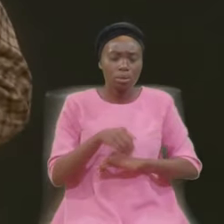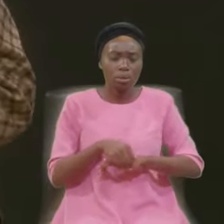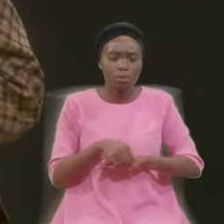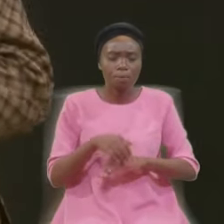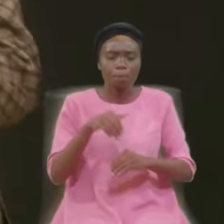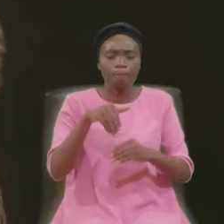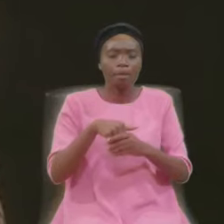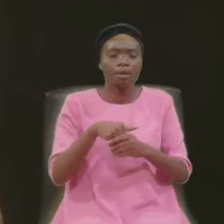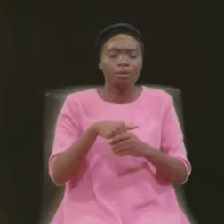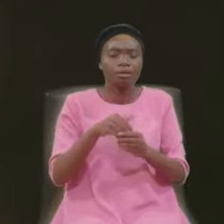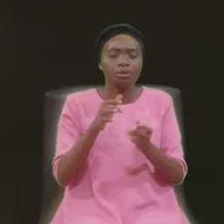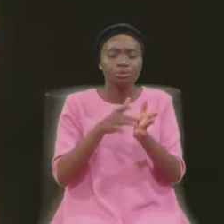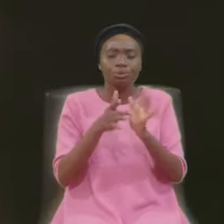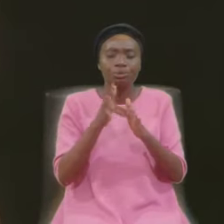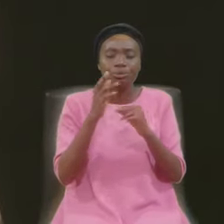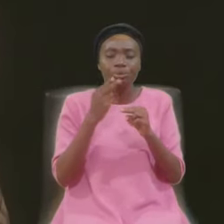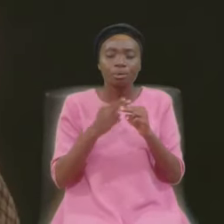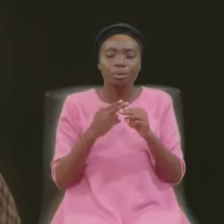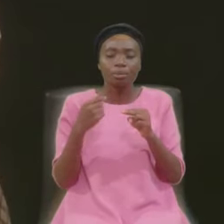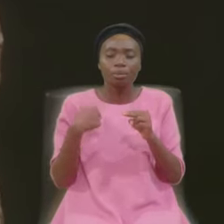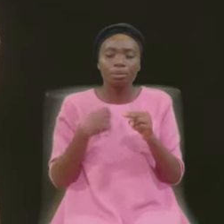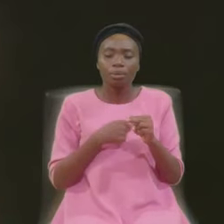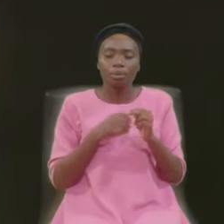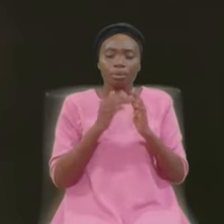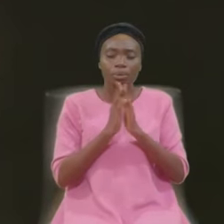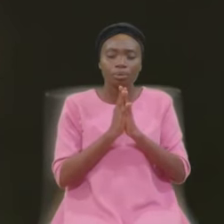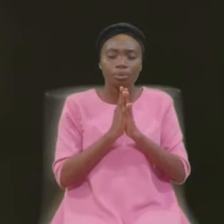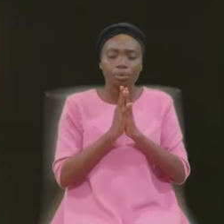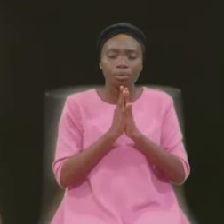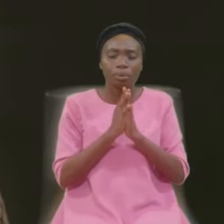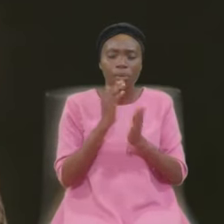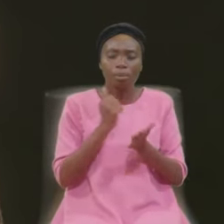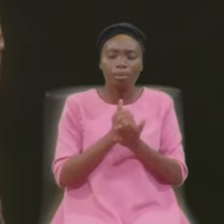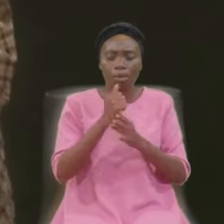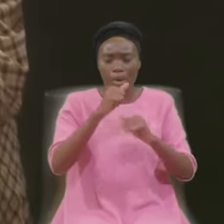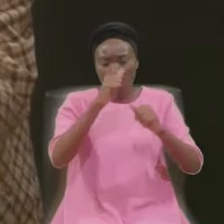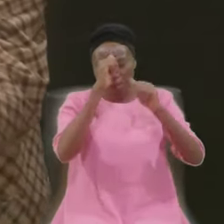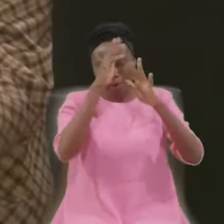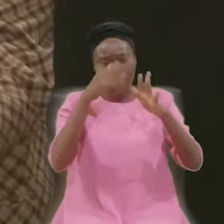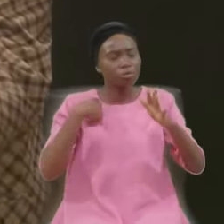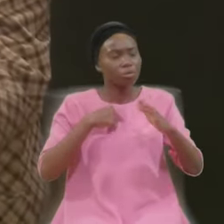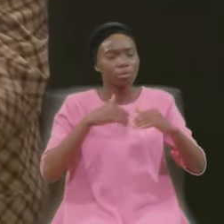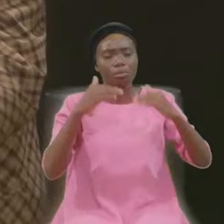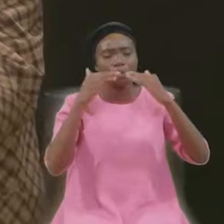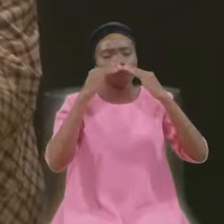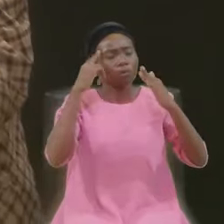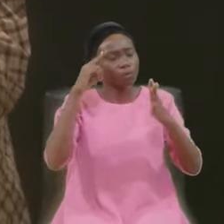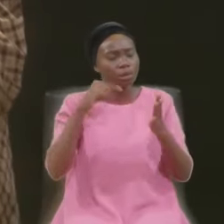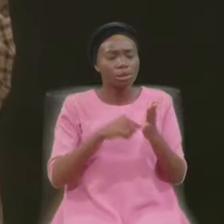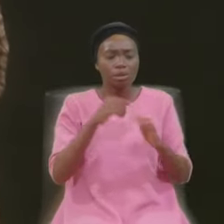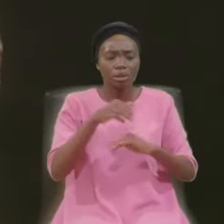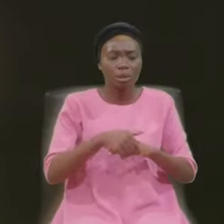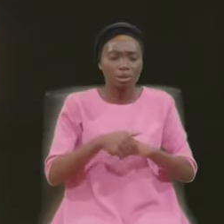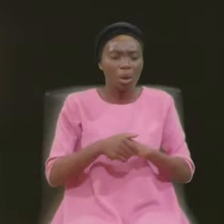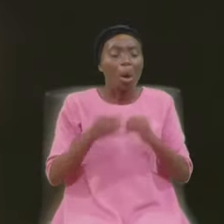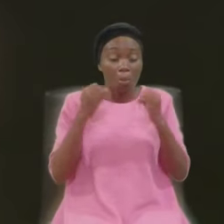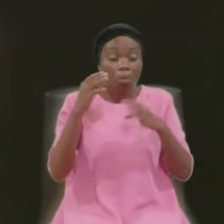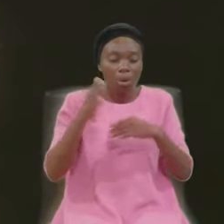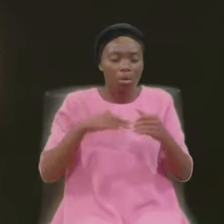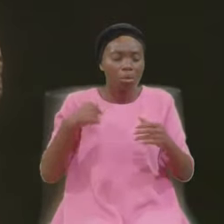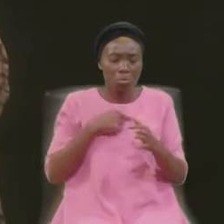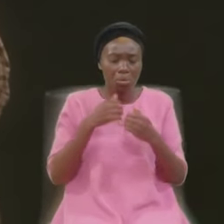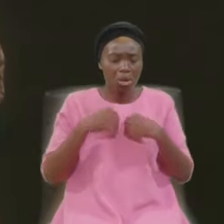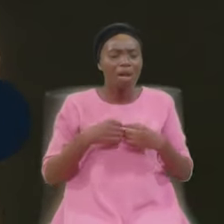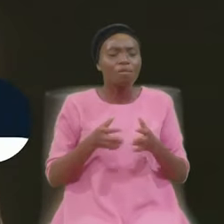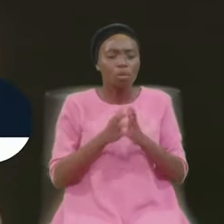In Jesus' name we pray. Father, we thank you for tonight. More than we have requested,